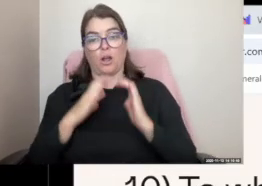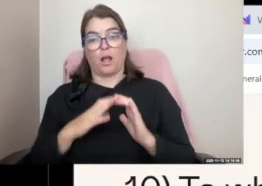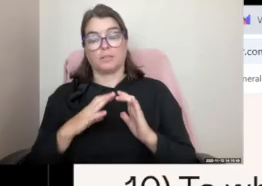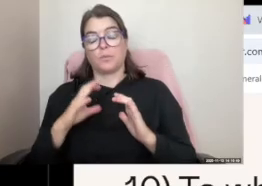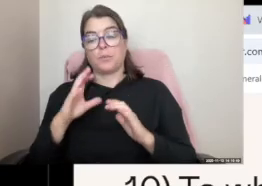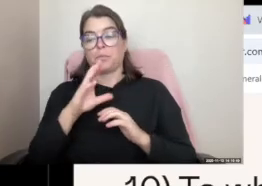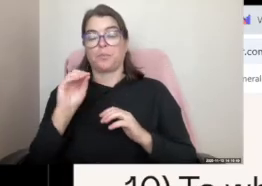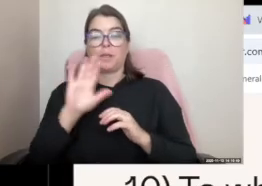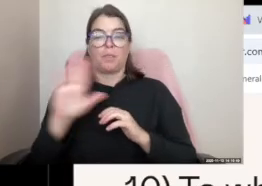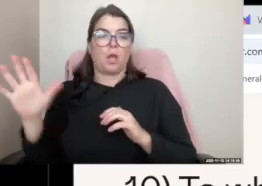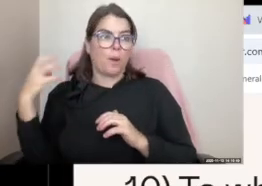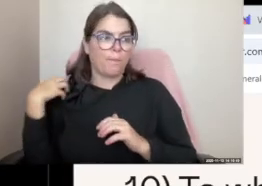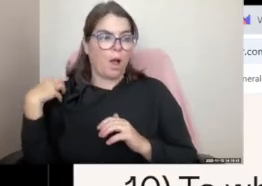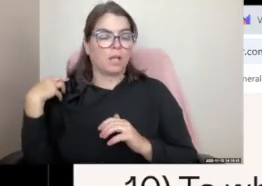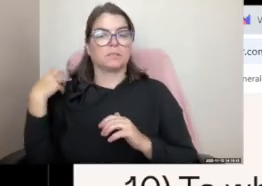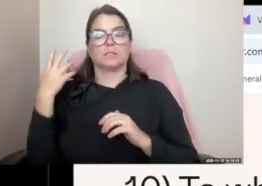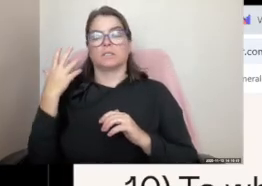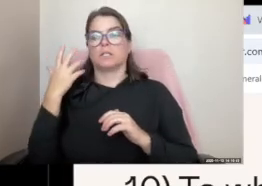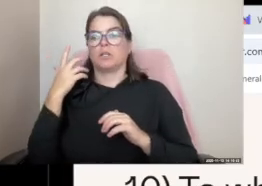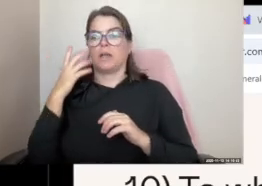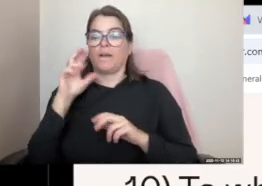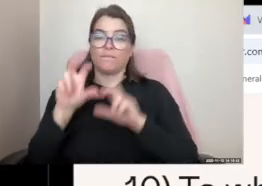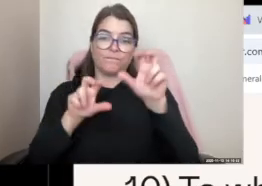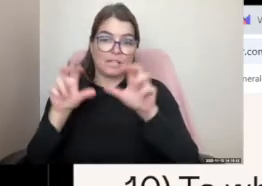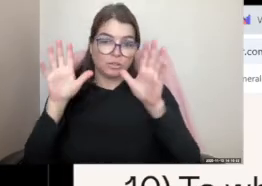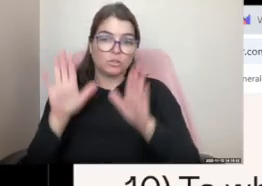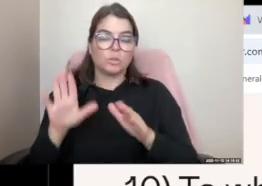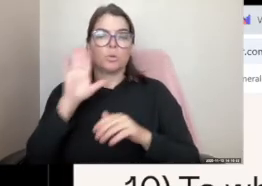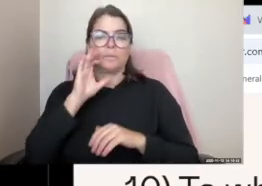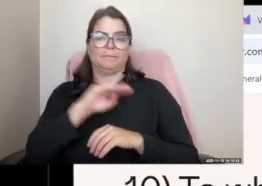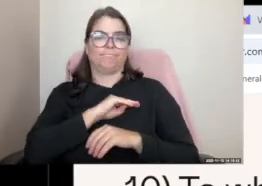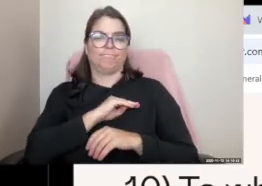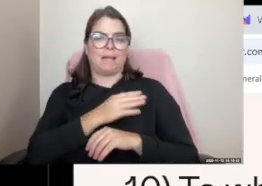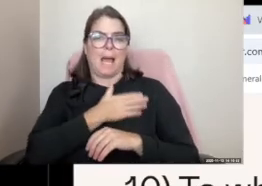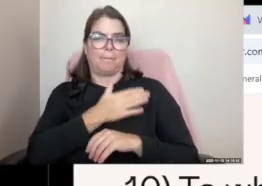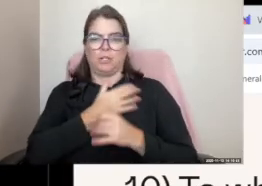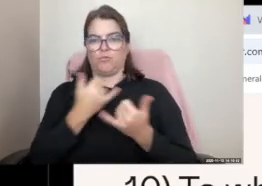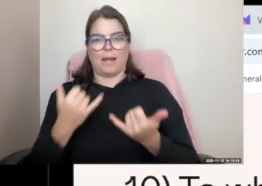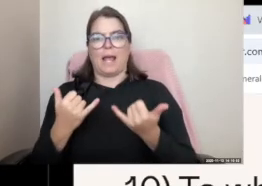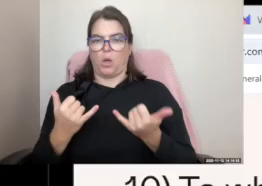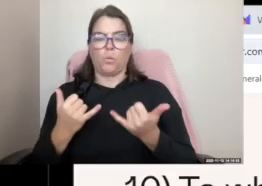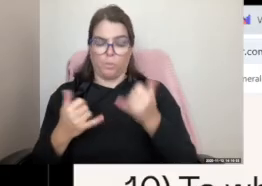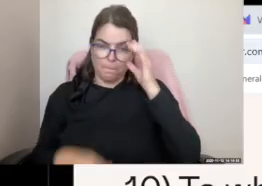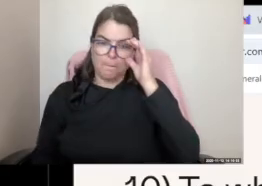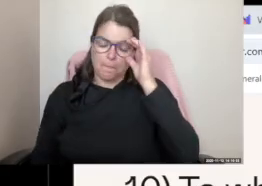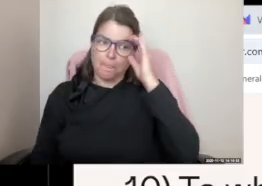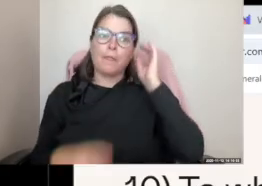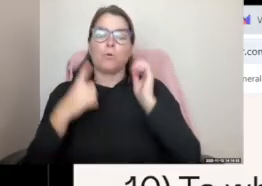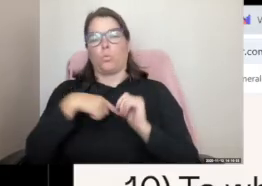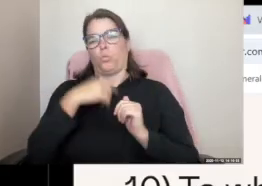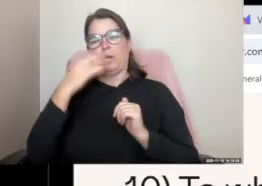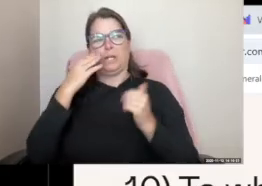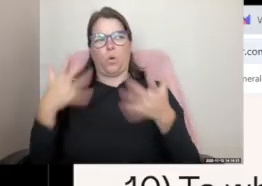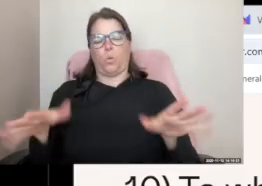years from now. They're making sure that their business is working today, that they are going to be able to ensure that